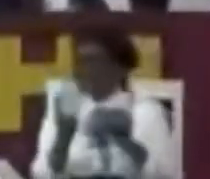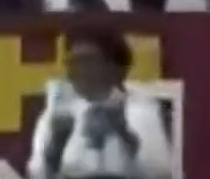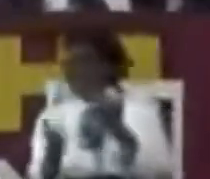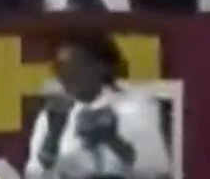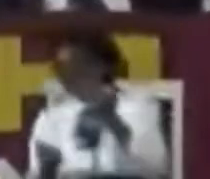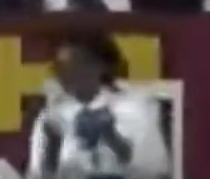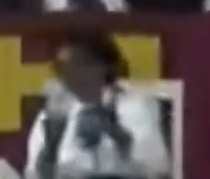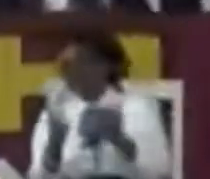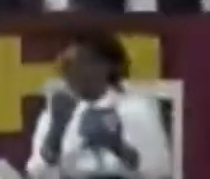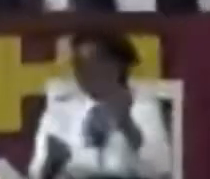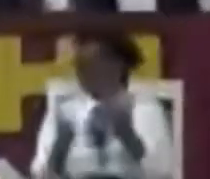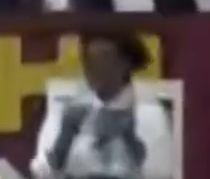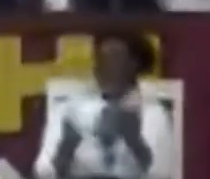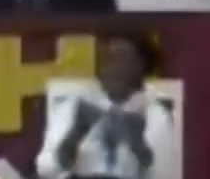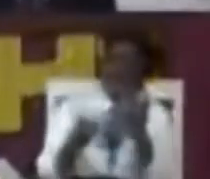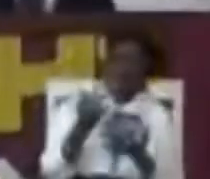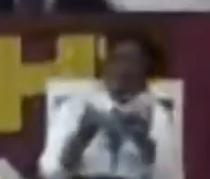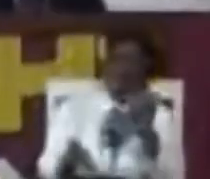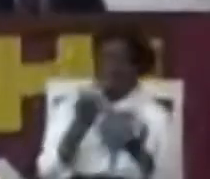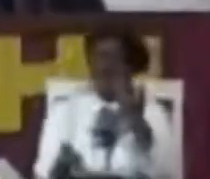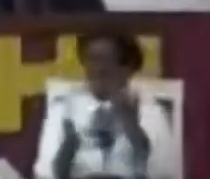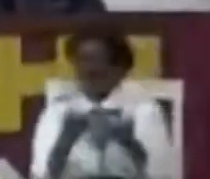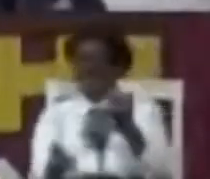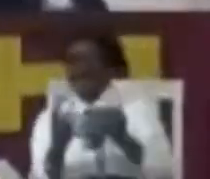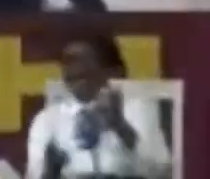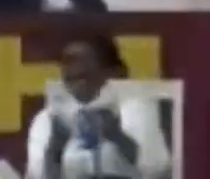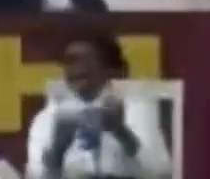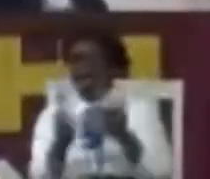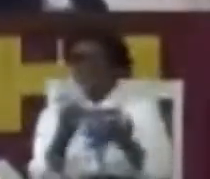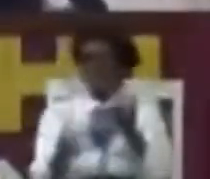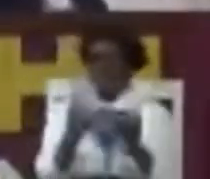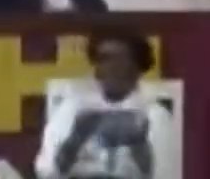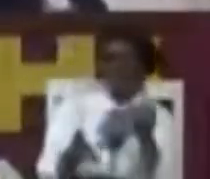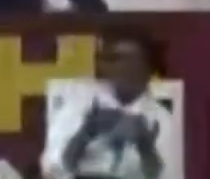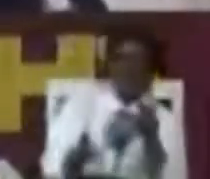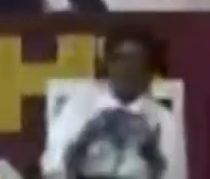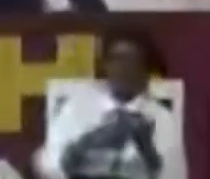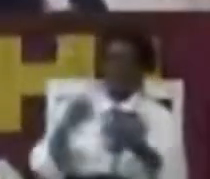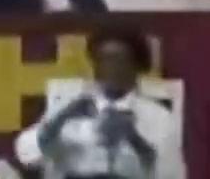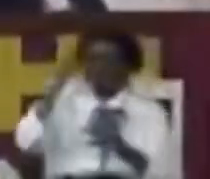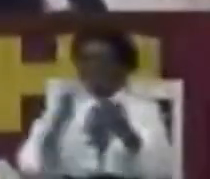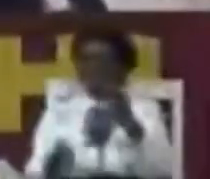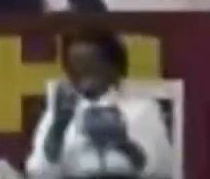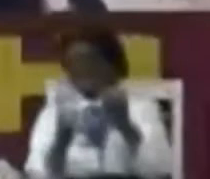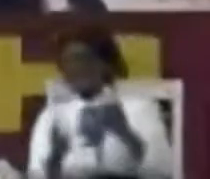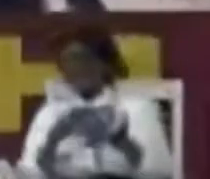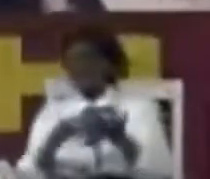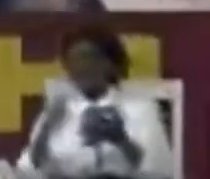Holy Ghost.